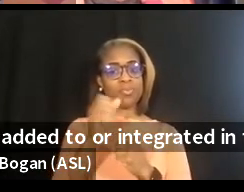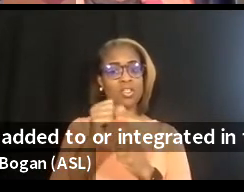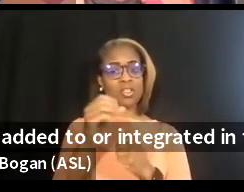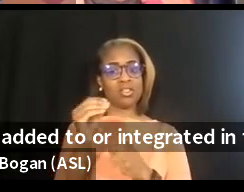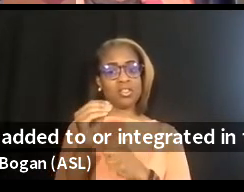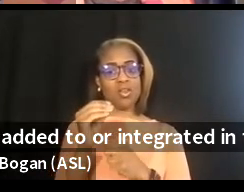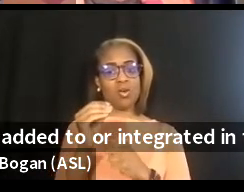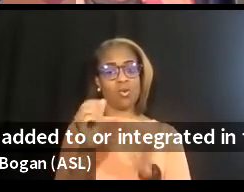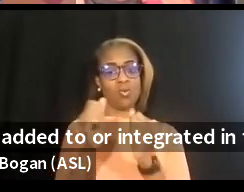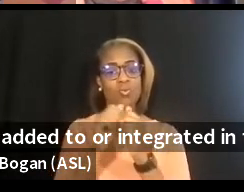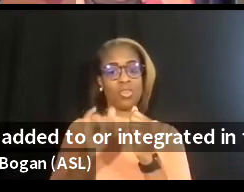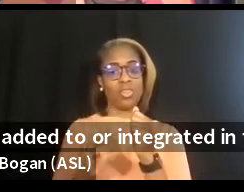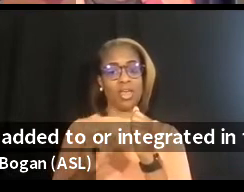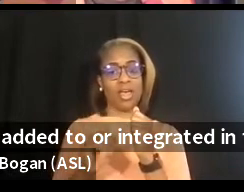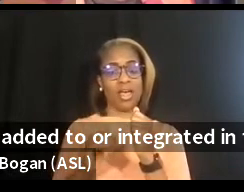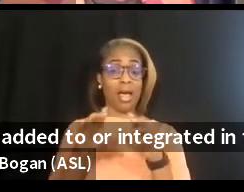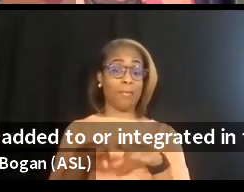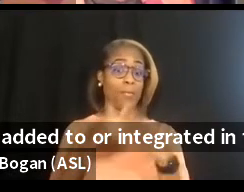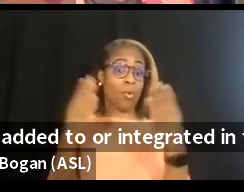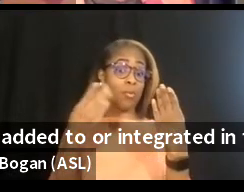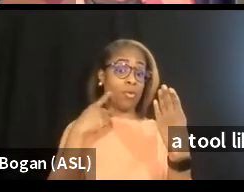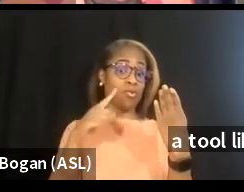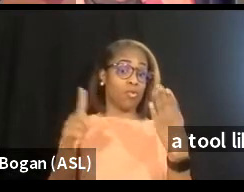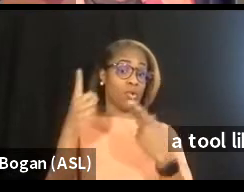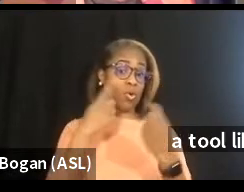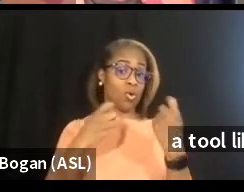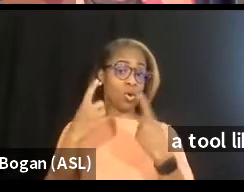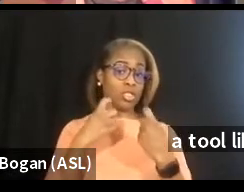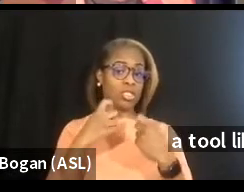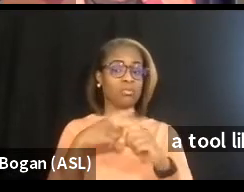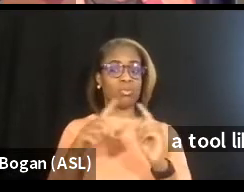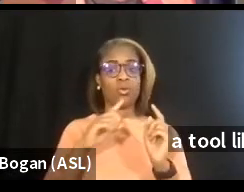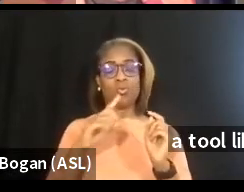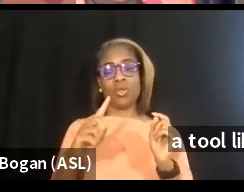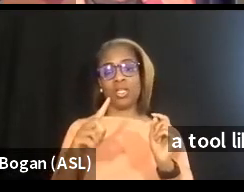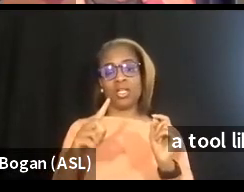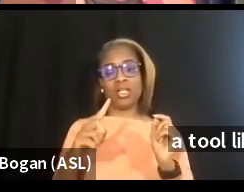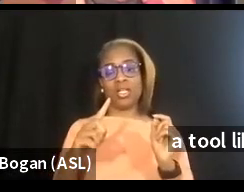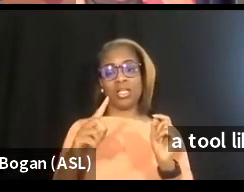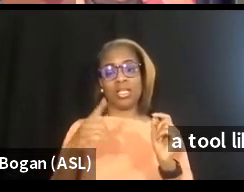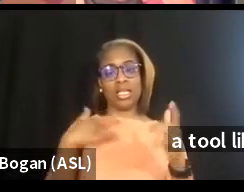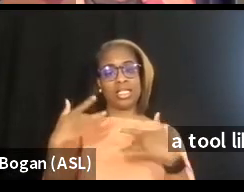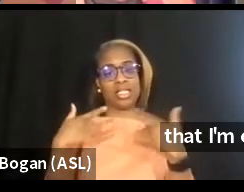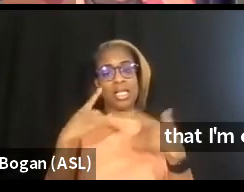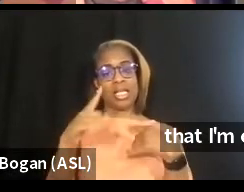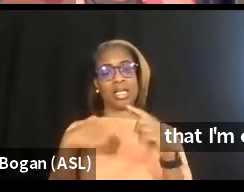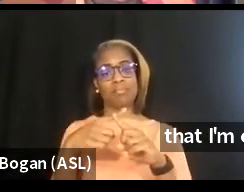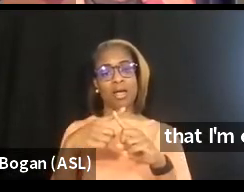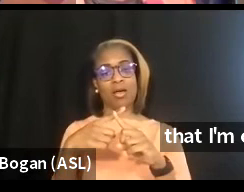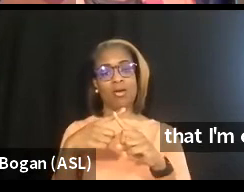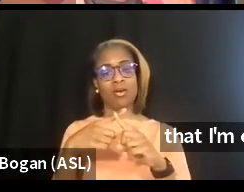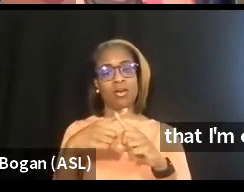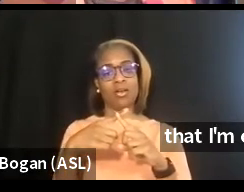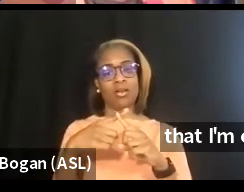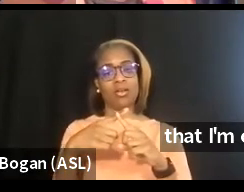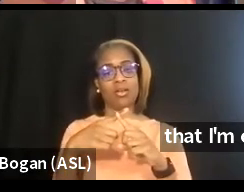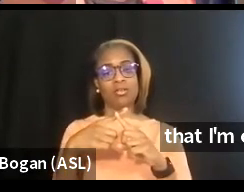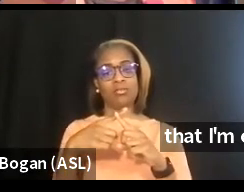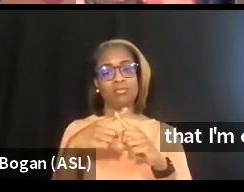with that, I'm opening up to questions. But really excited about the prospect of